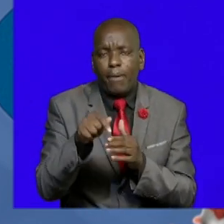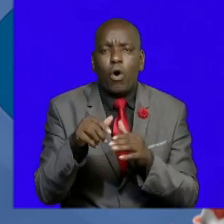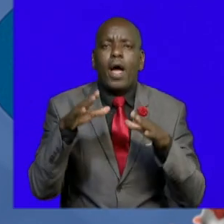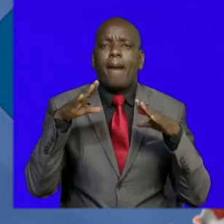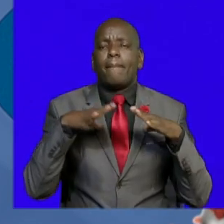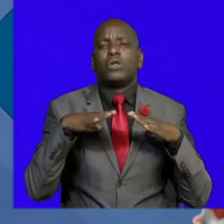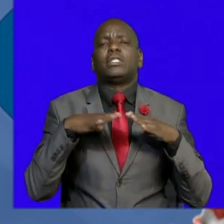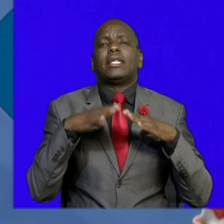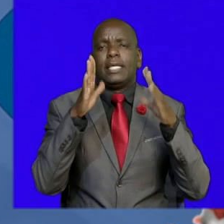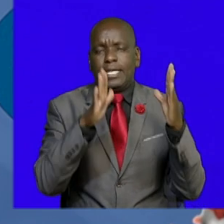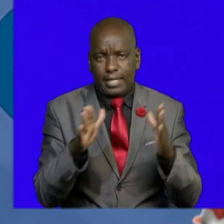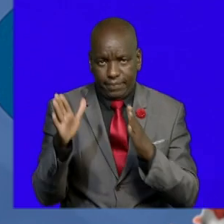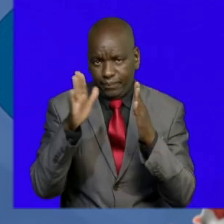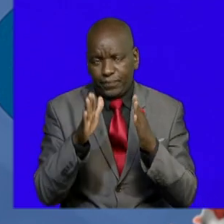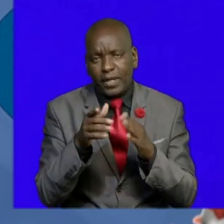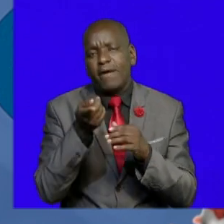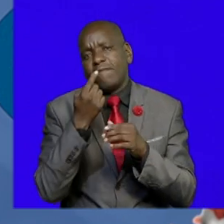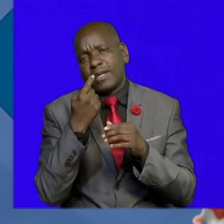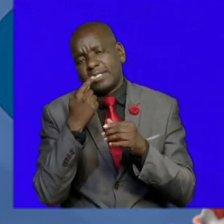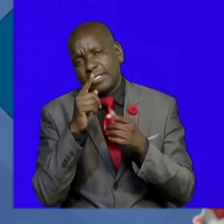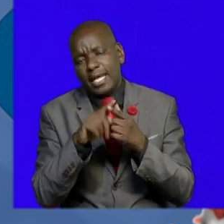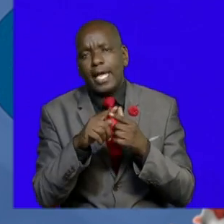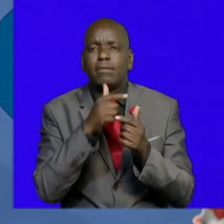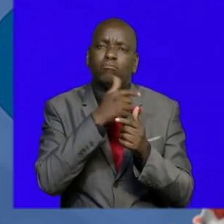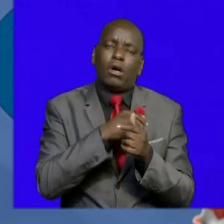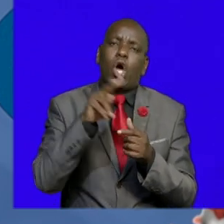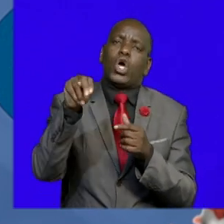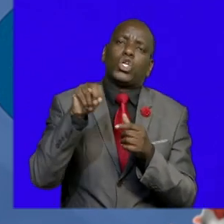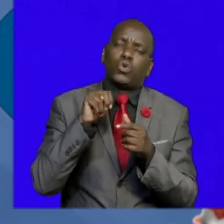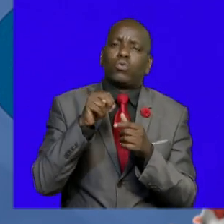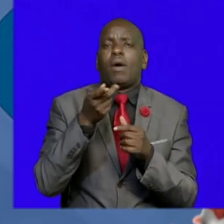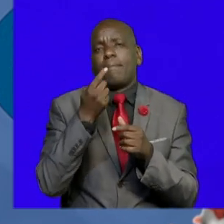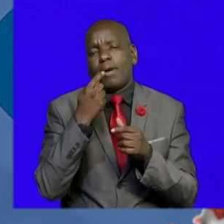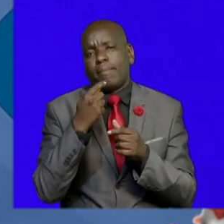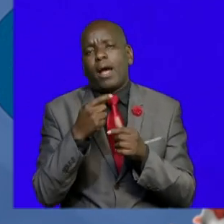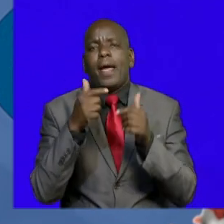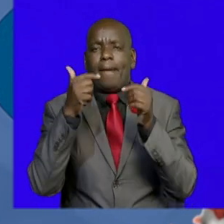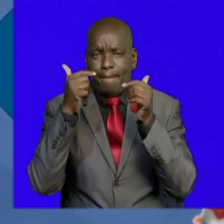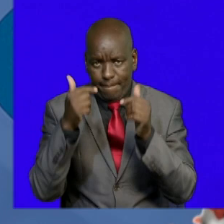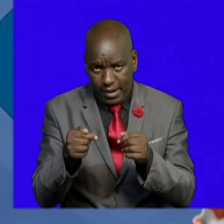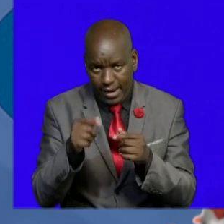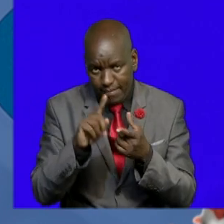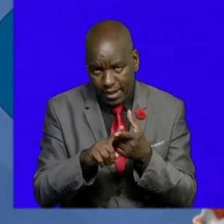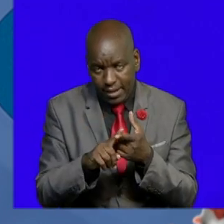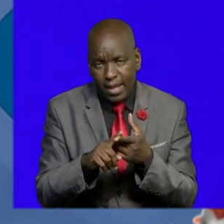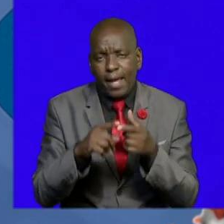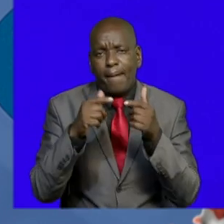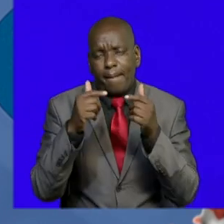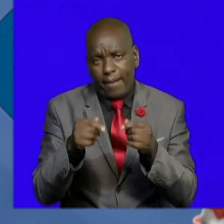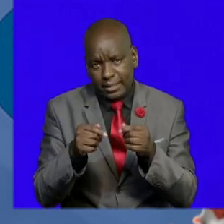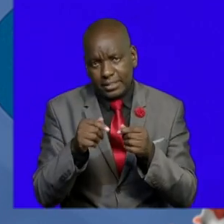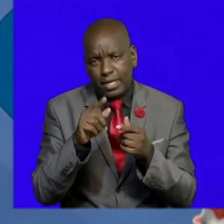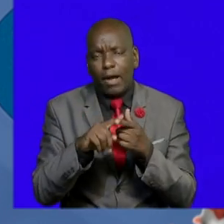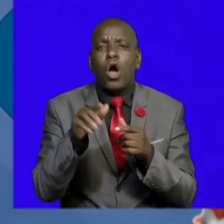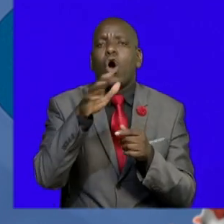Very important strategic area. Vaccines are new drugs and hence must, and I want to repeat, must,